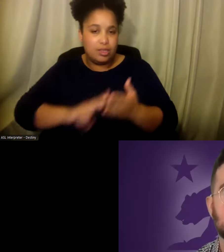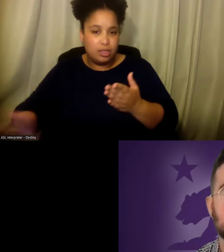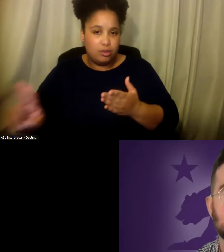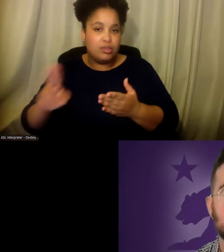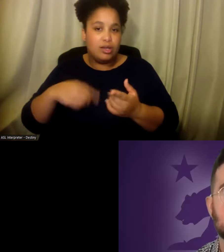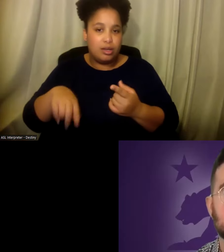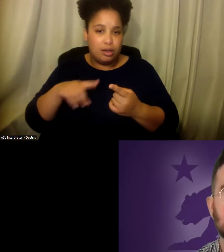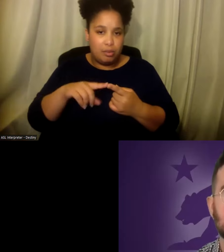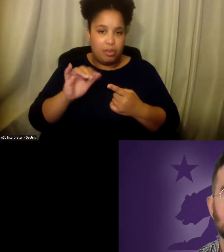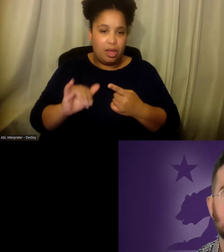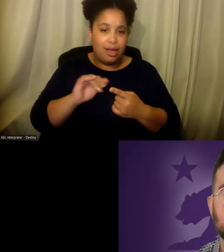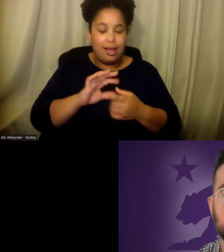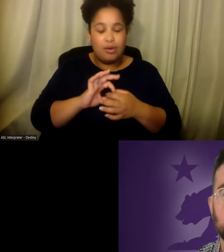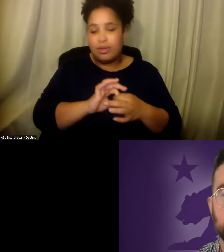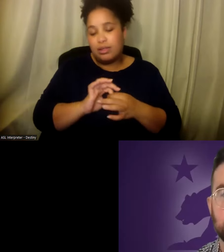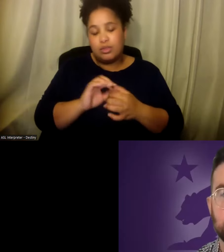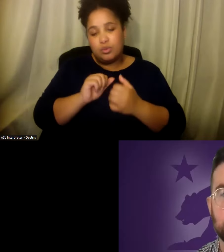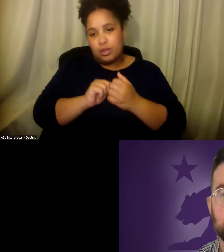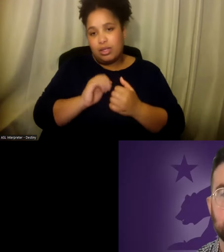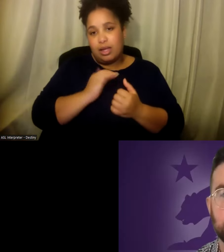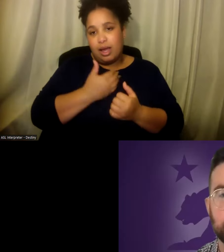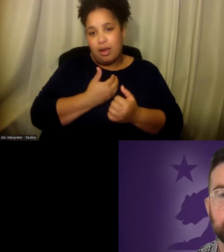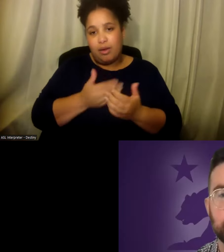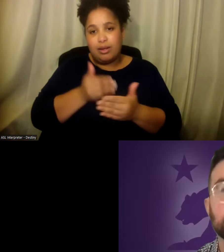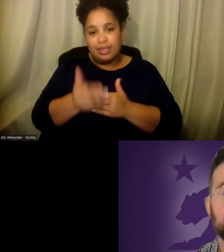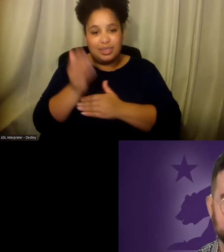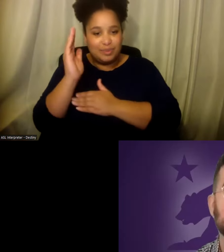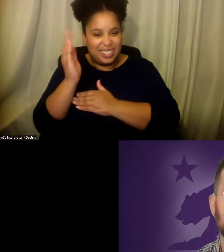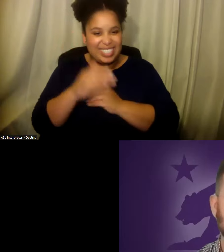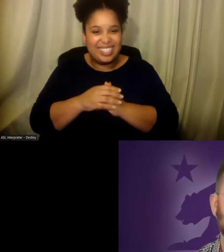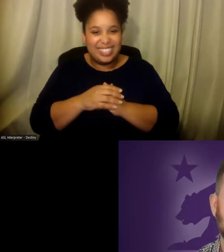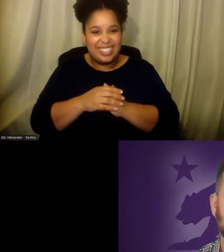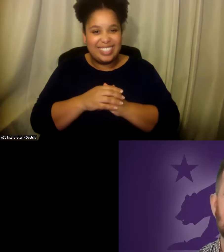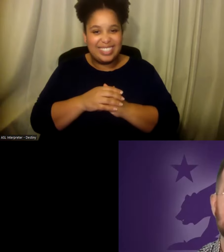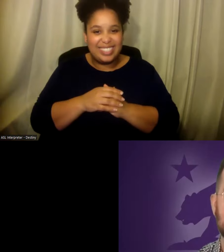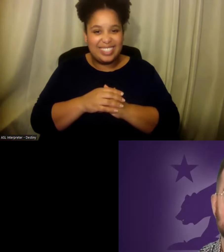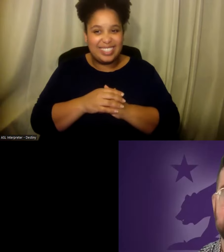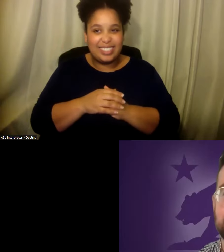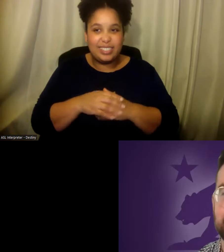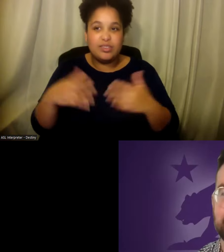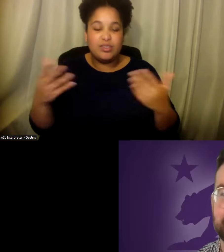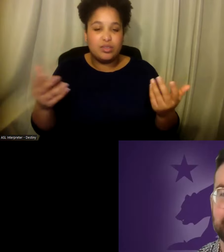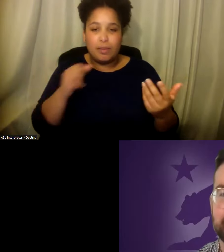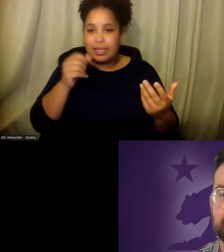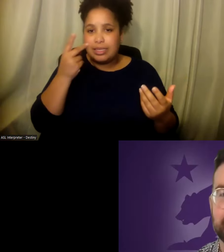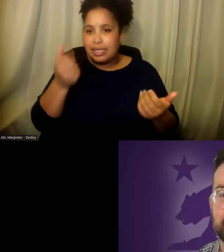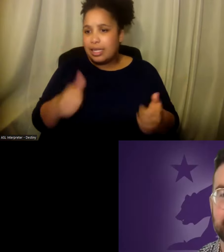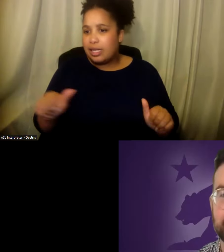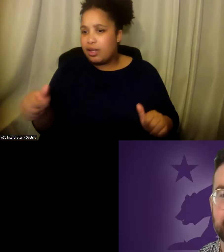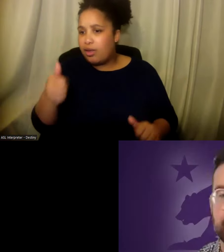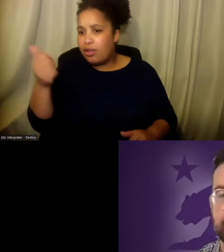about that, and it kind of ties nicely to our next presentation as well. So I'm not seeing any